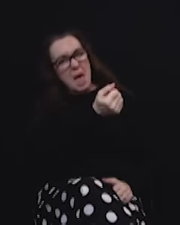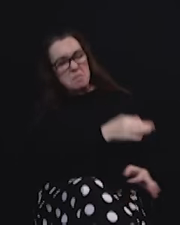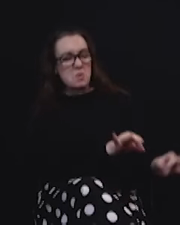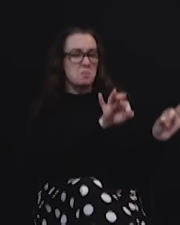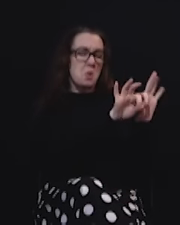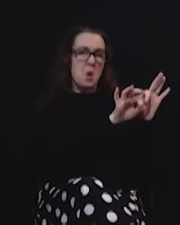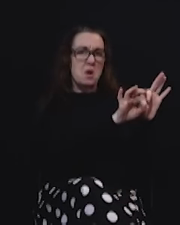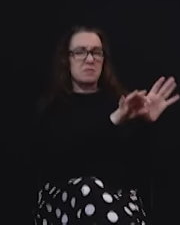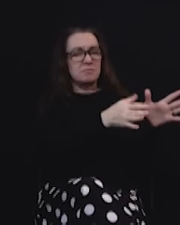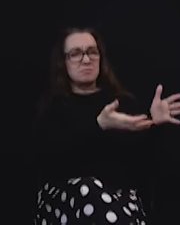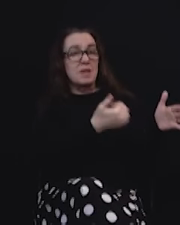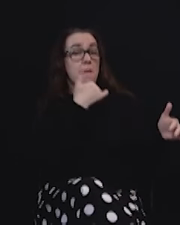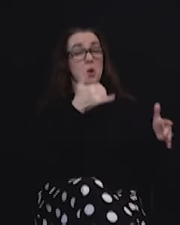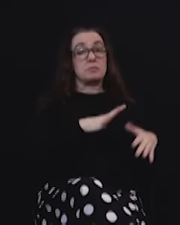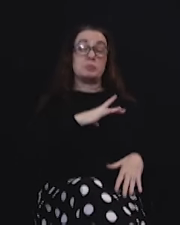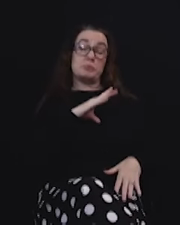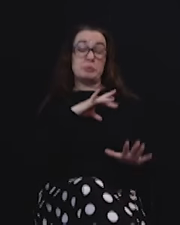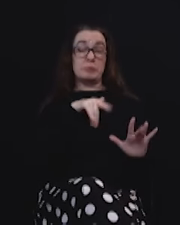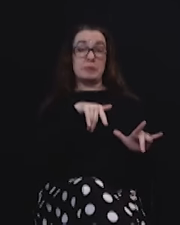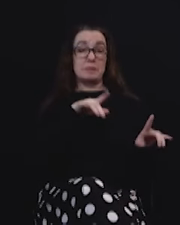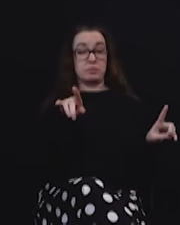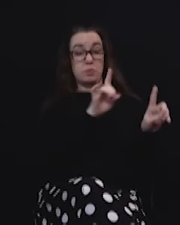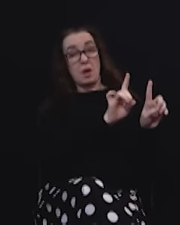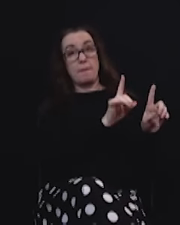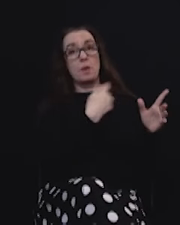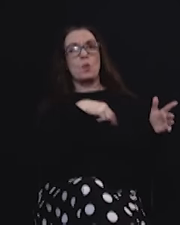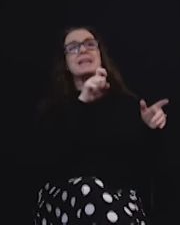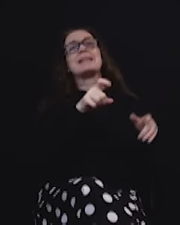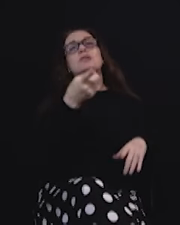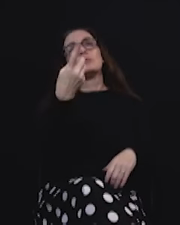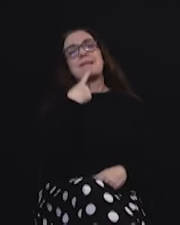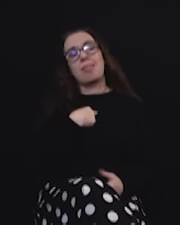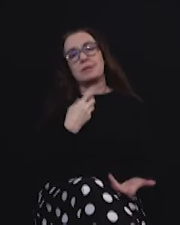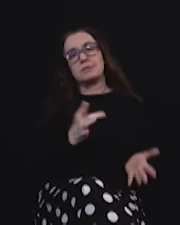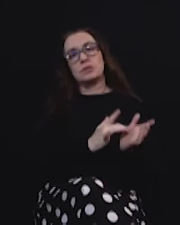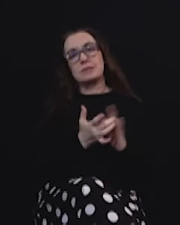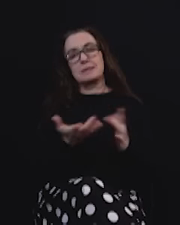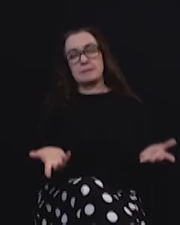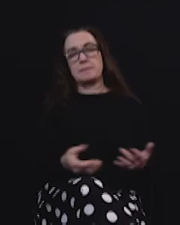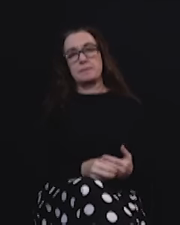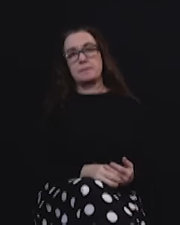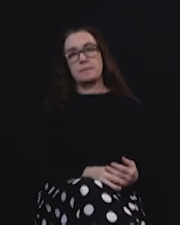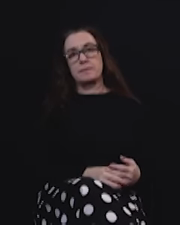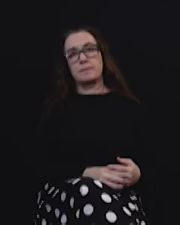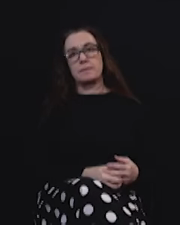important, the most to stand at your right hand, but we need to hear it from you, Jesus.